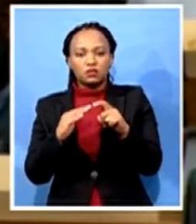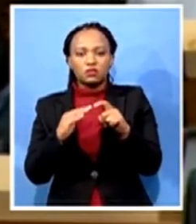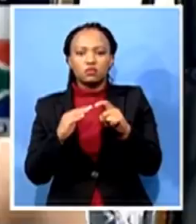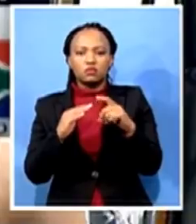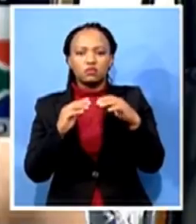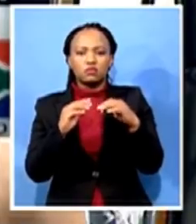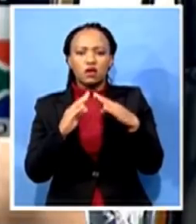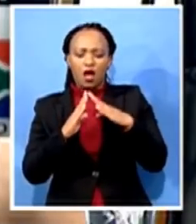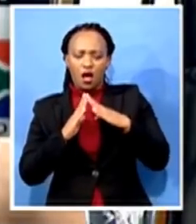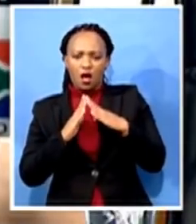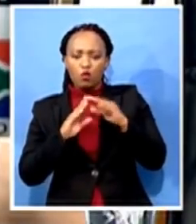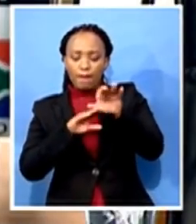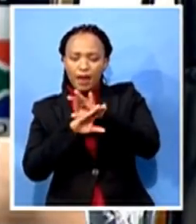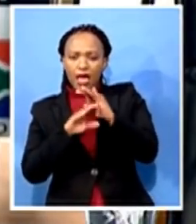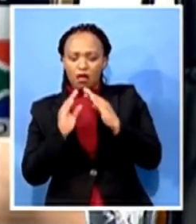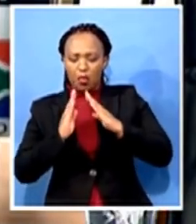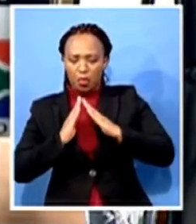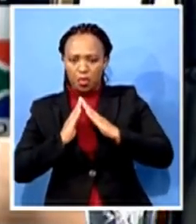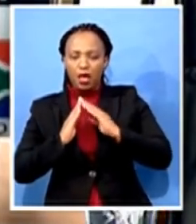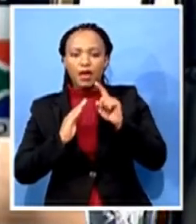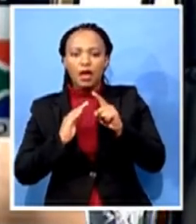Is that correct?